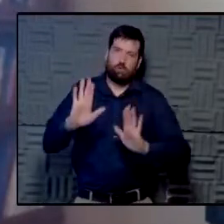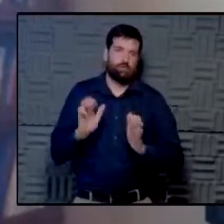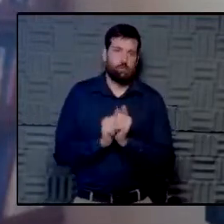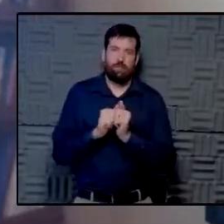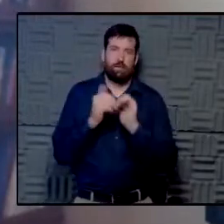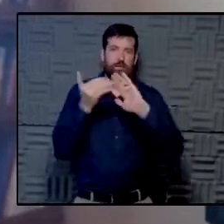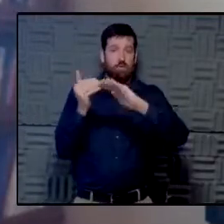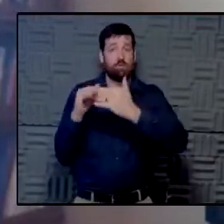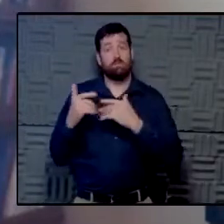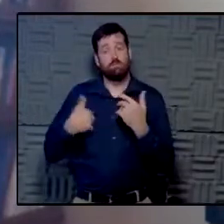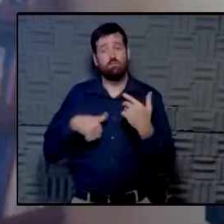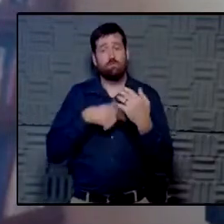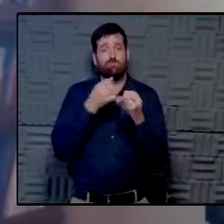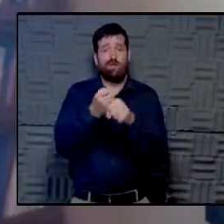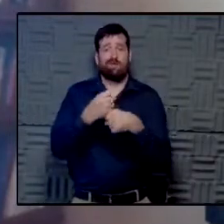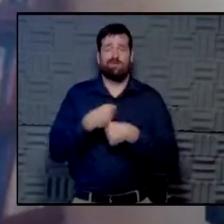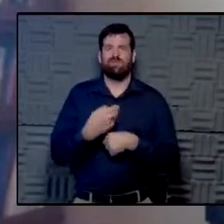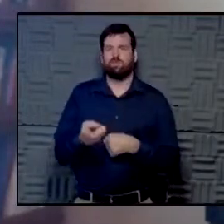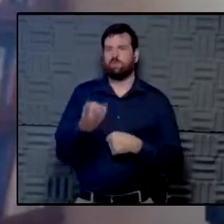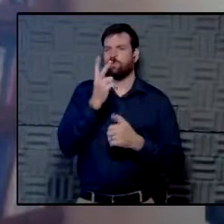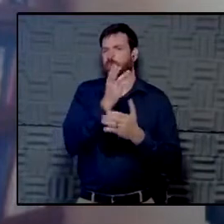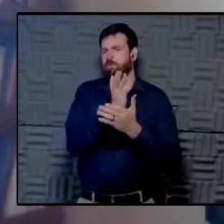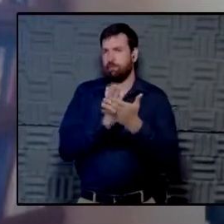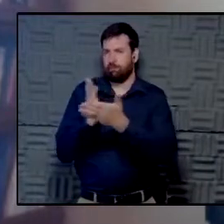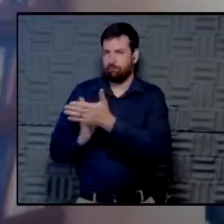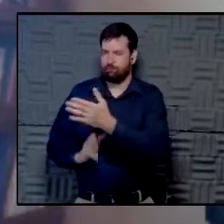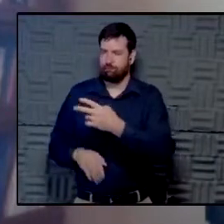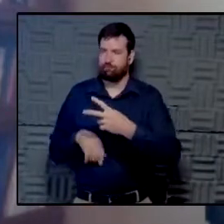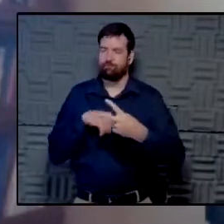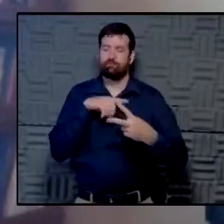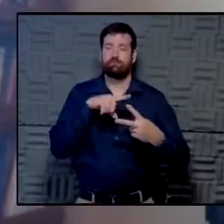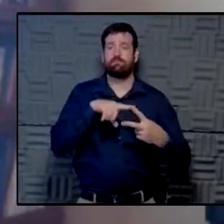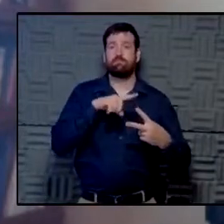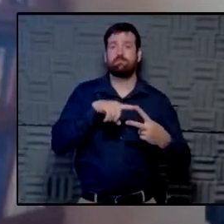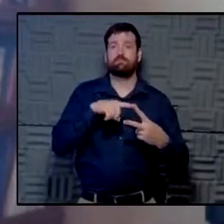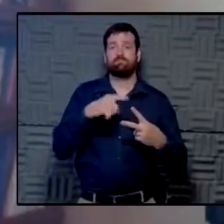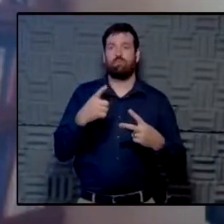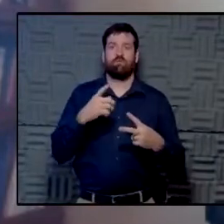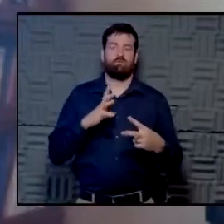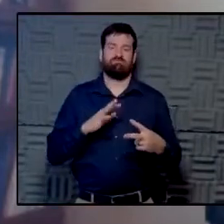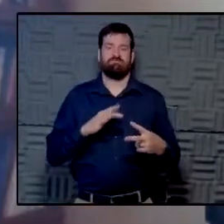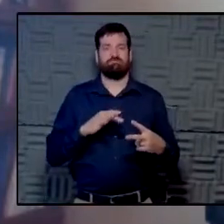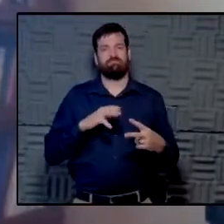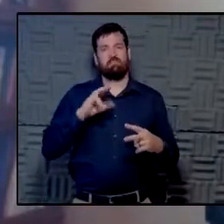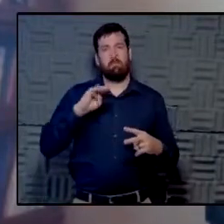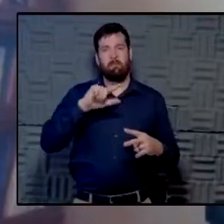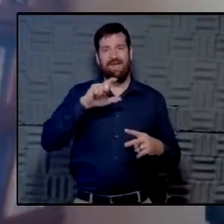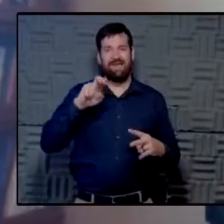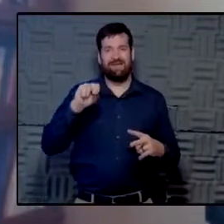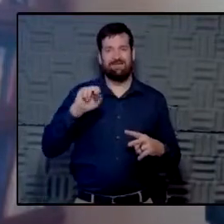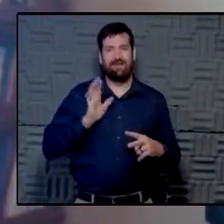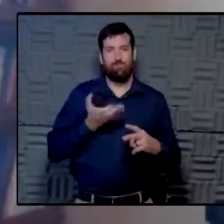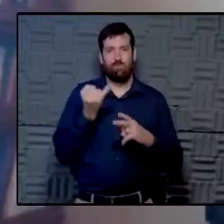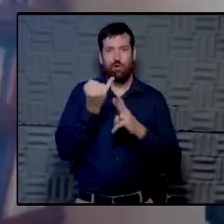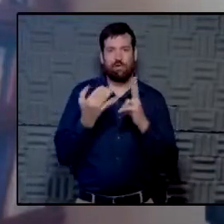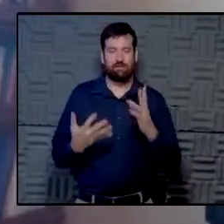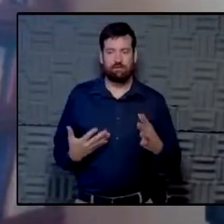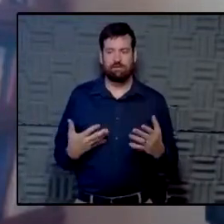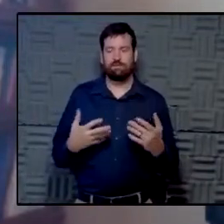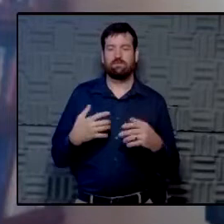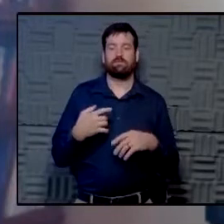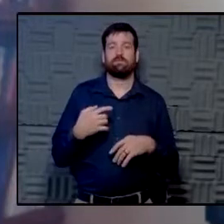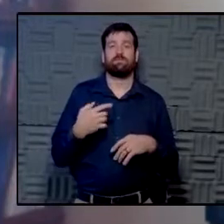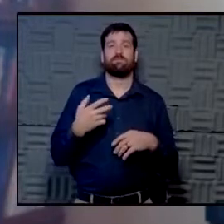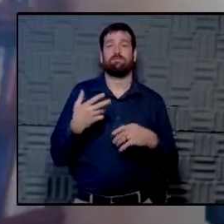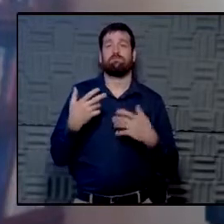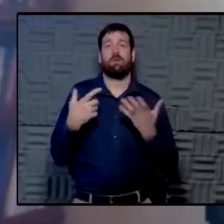we created this as kind of a twofold thing. One of our sweet artists, Megan, she came to me after we